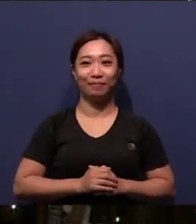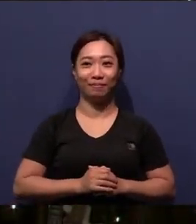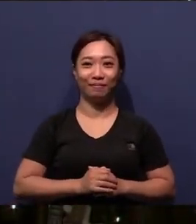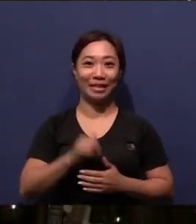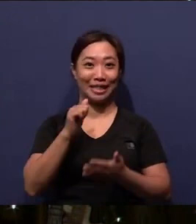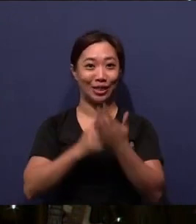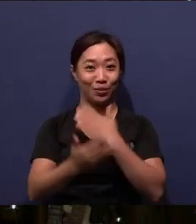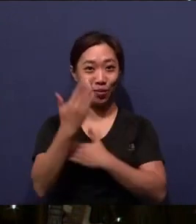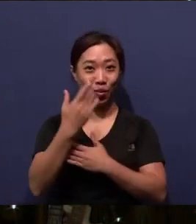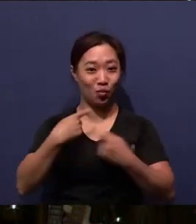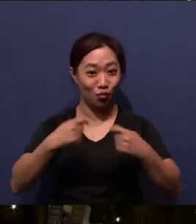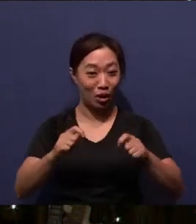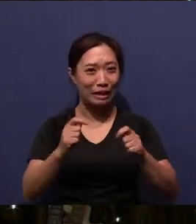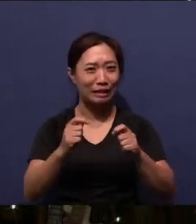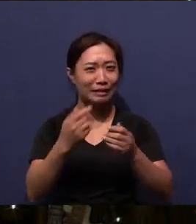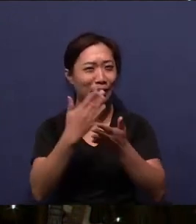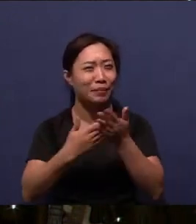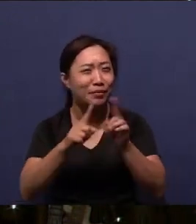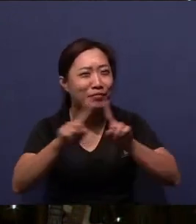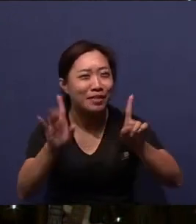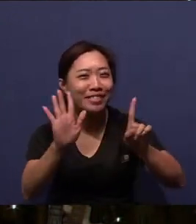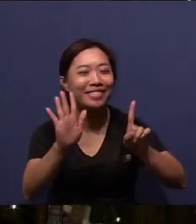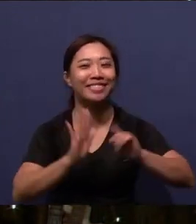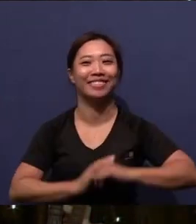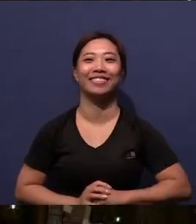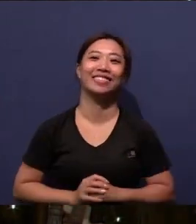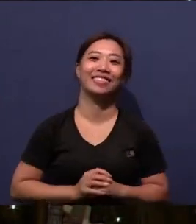This morning, we're going to try something different.